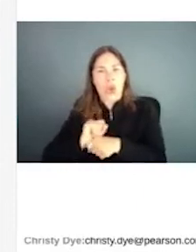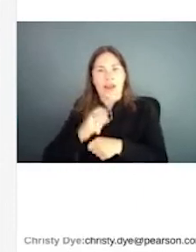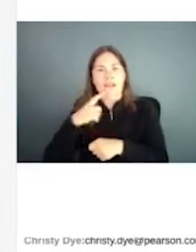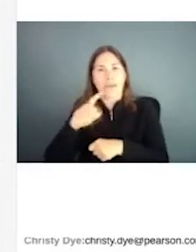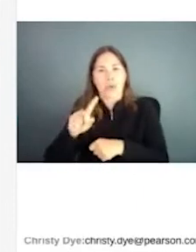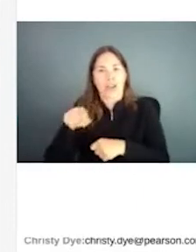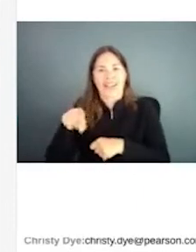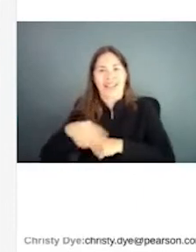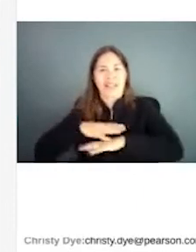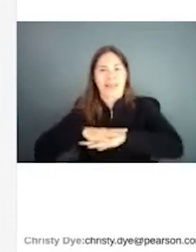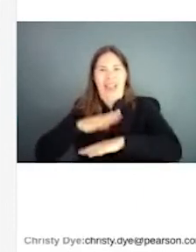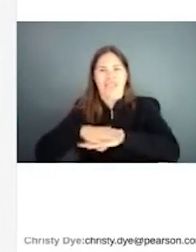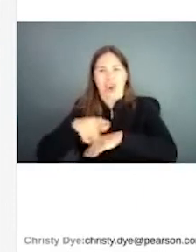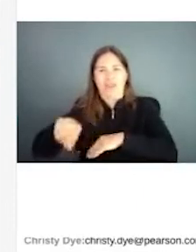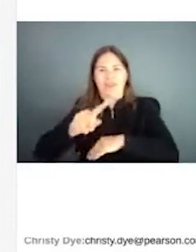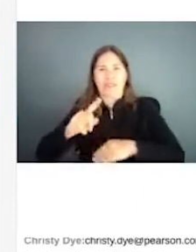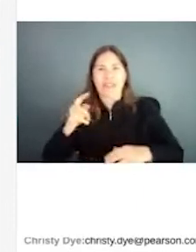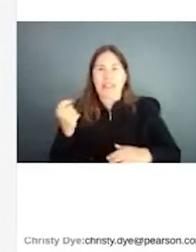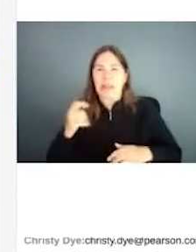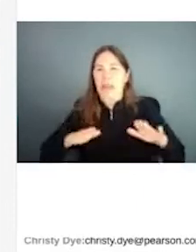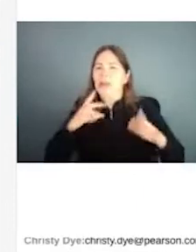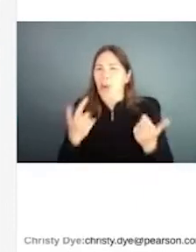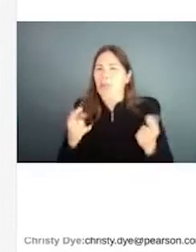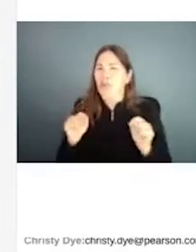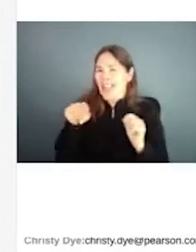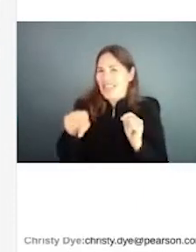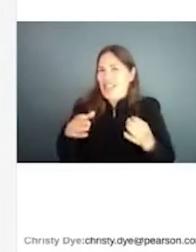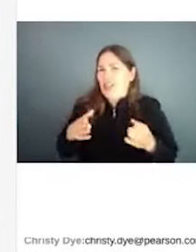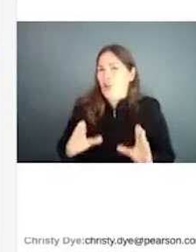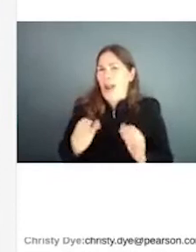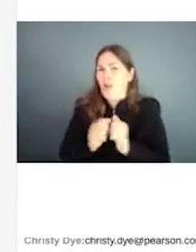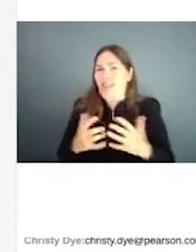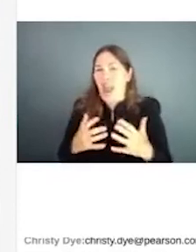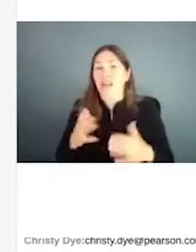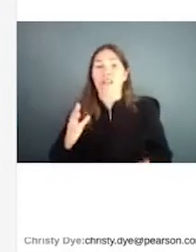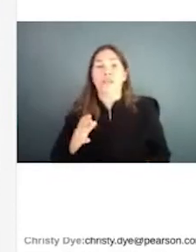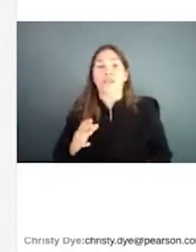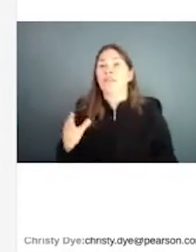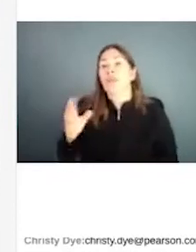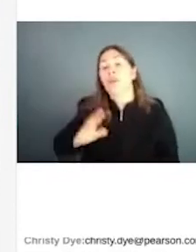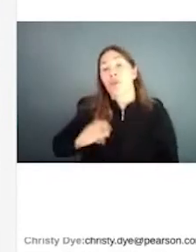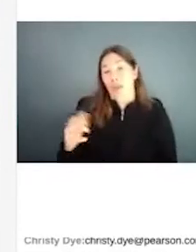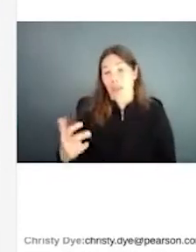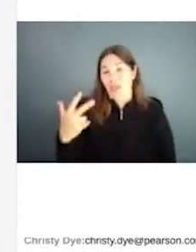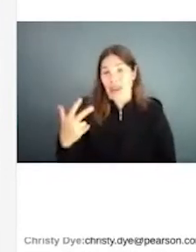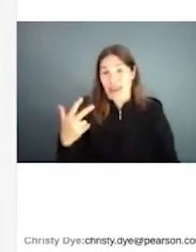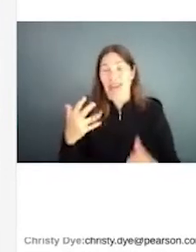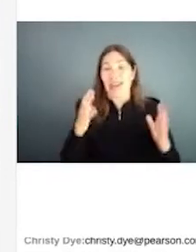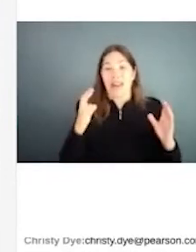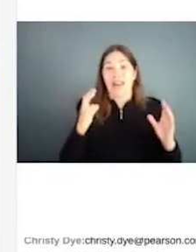this platform. So we're going to try to see if we can do it this way. It used to be 3 courses were a concentrator. Now 2 courses